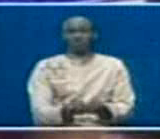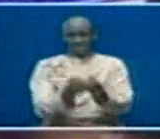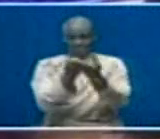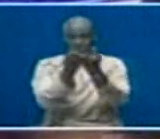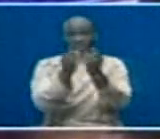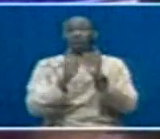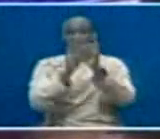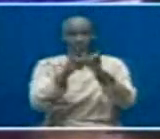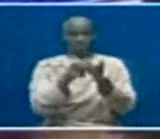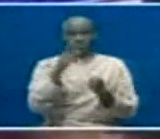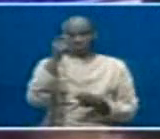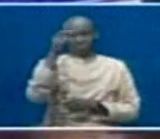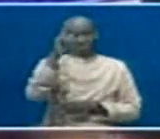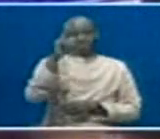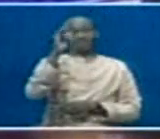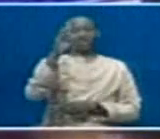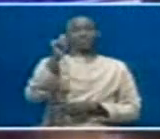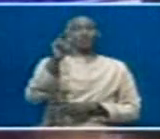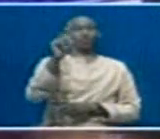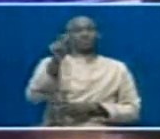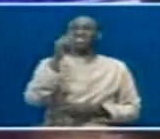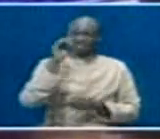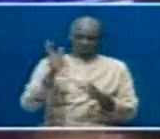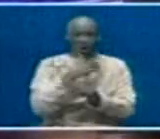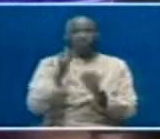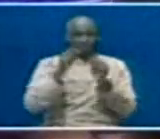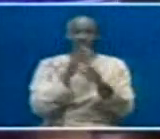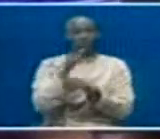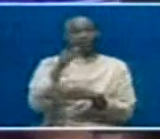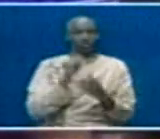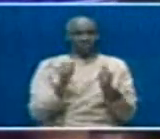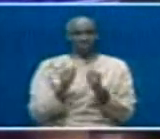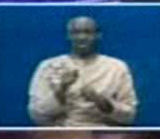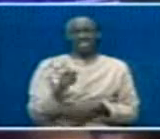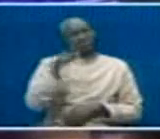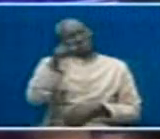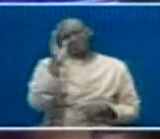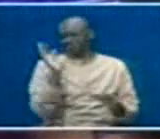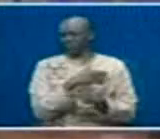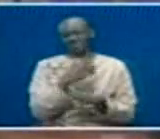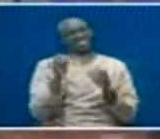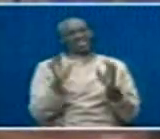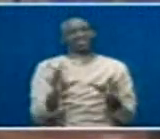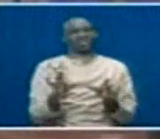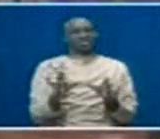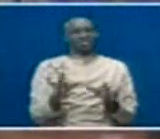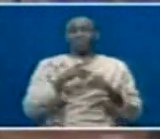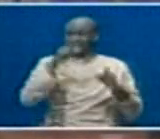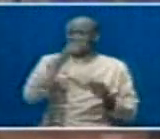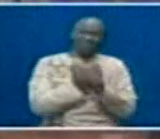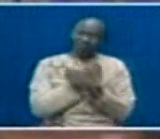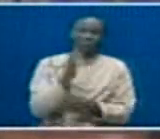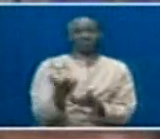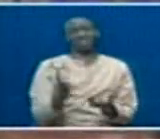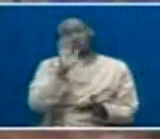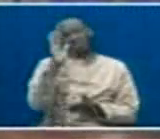Mazrui, tribute, musical tribute, Sal. No, he wasn't musically inclined. No, but he loved your music.